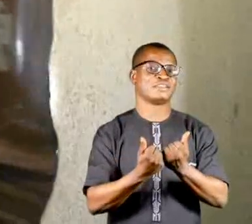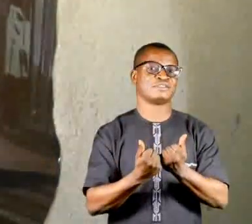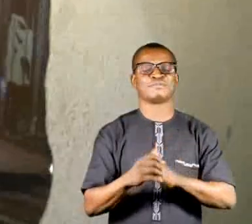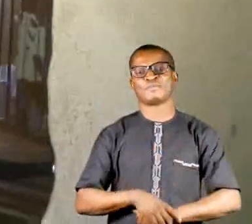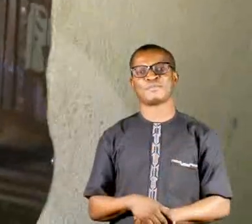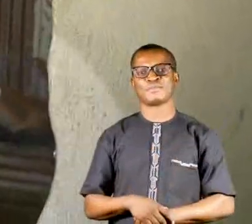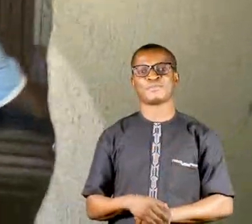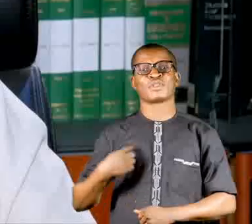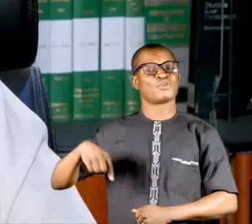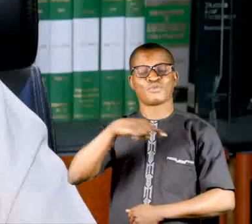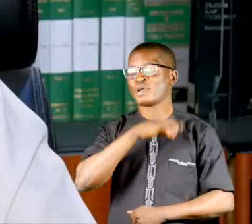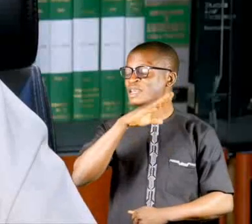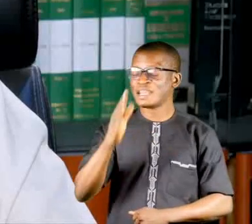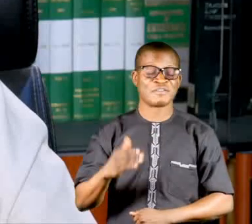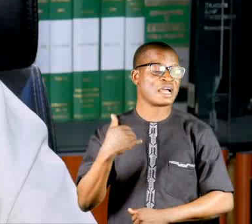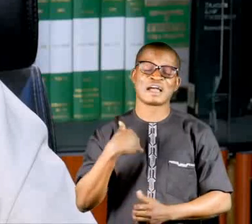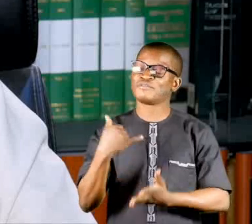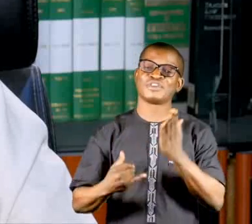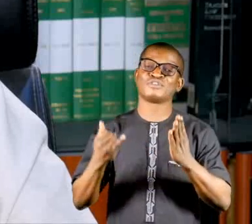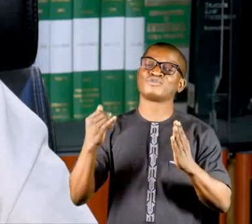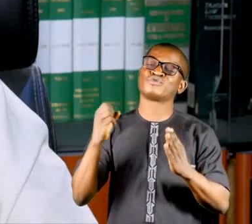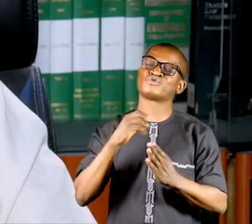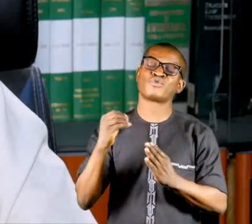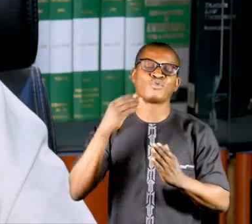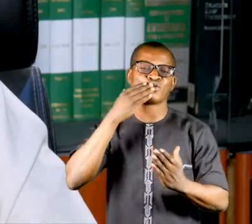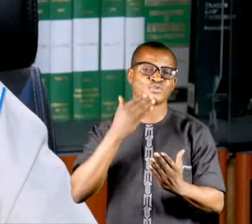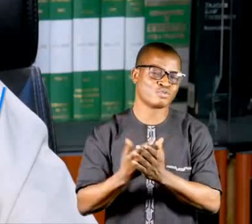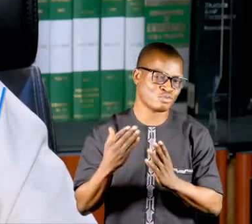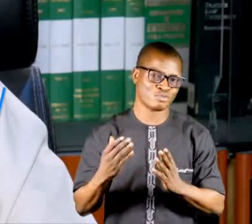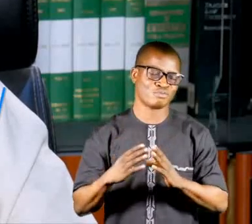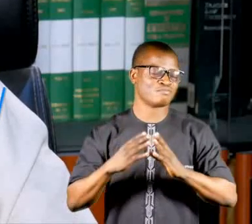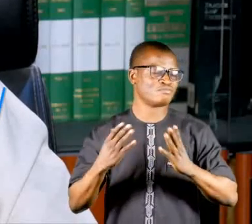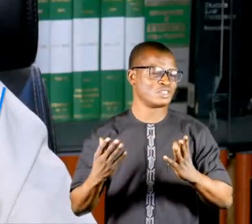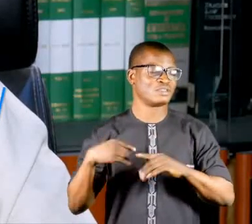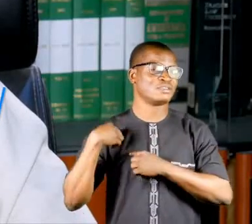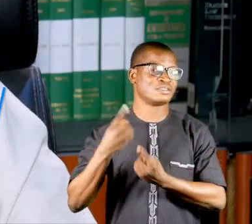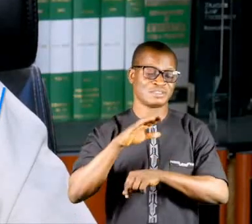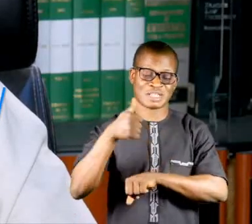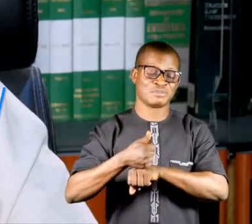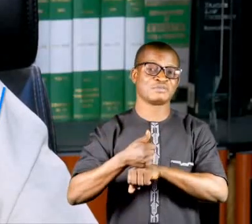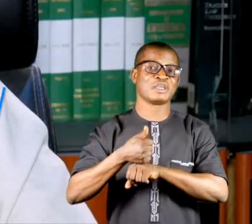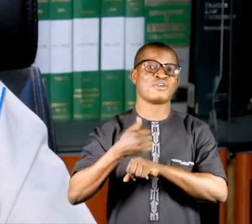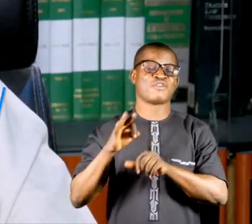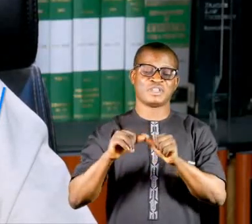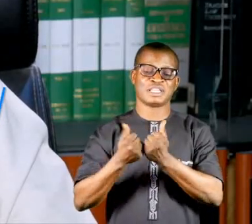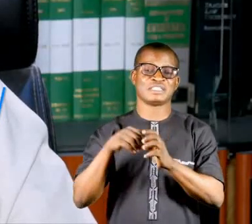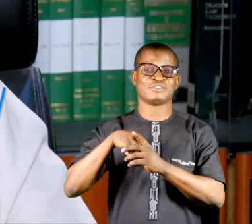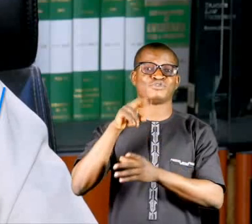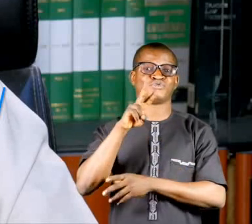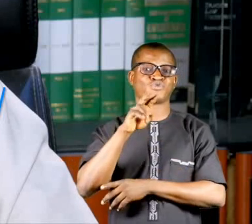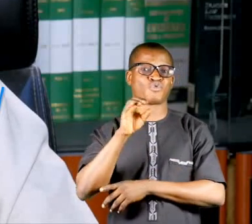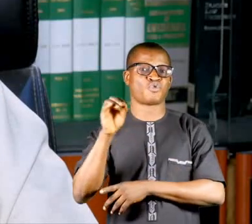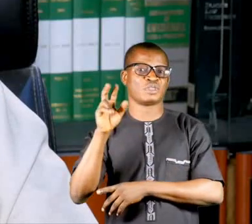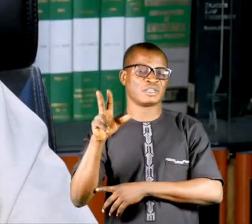agency. We never had it so good, so rosy since the establishment of the agency in 2003.